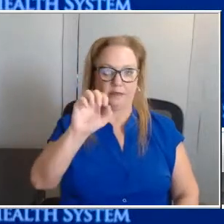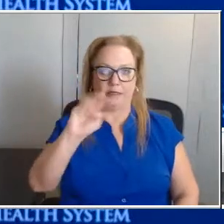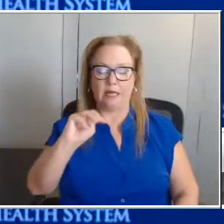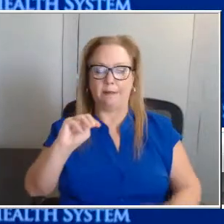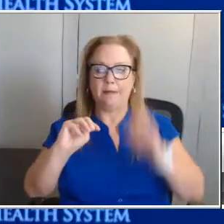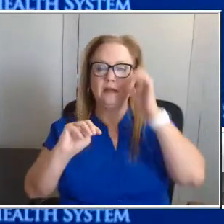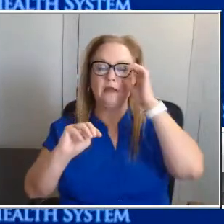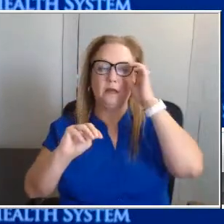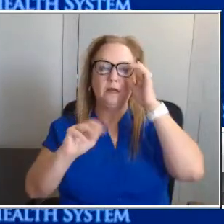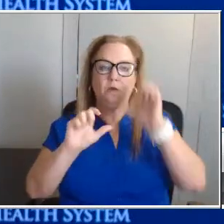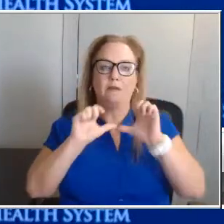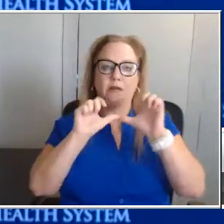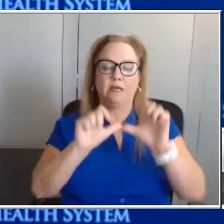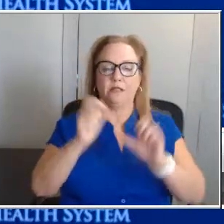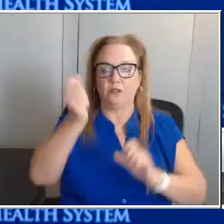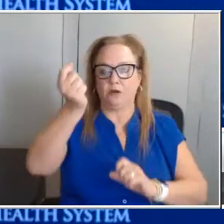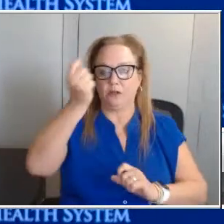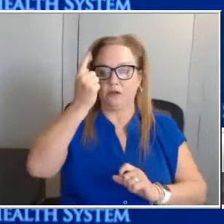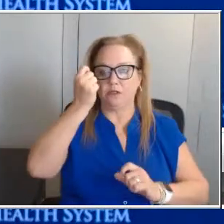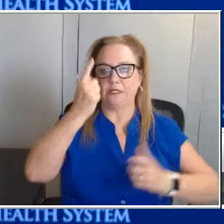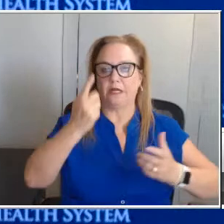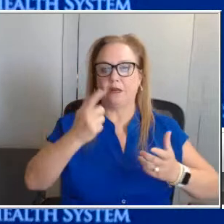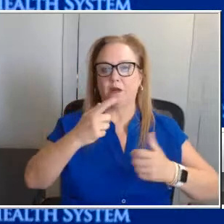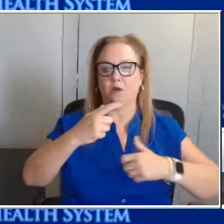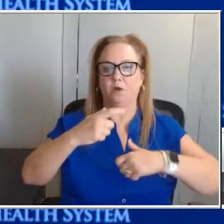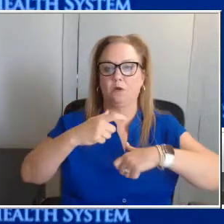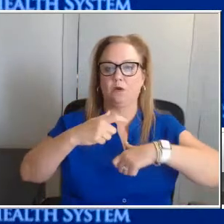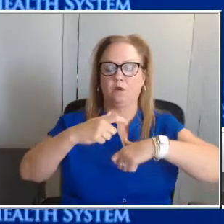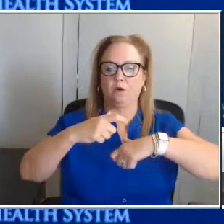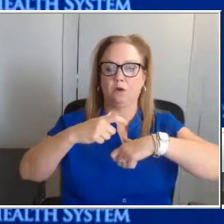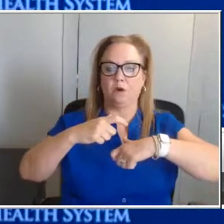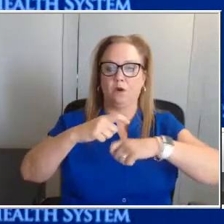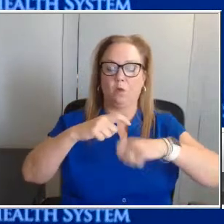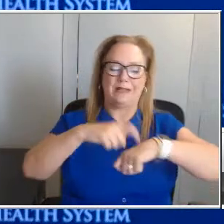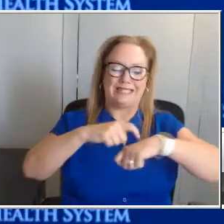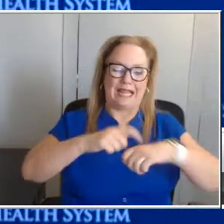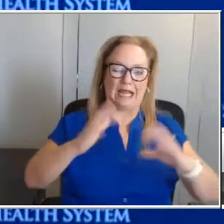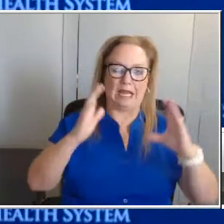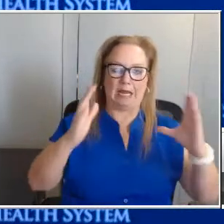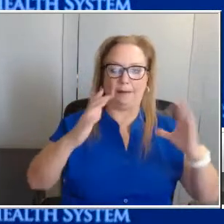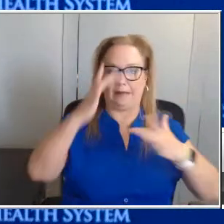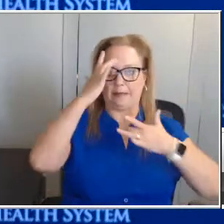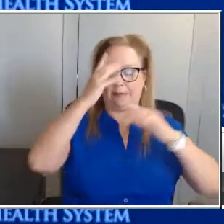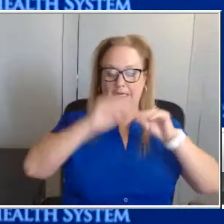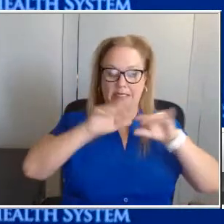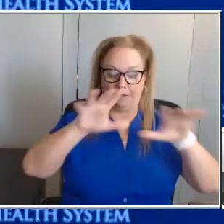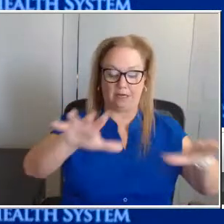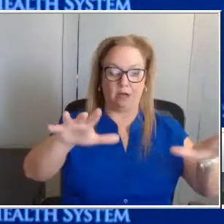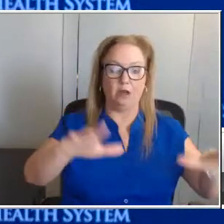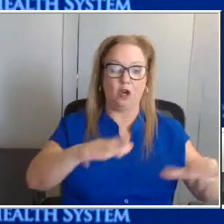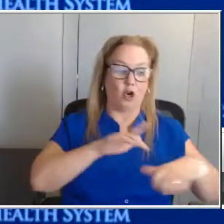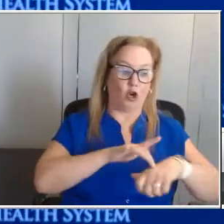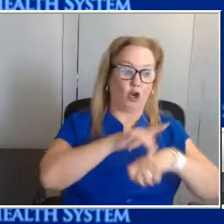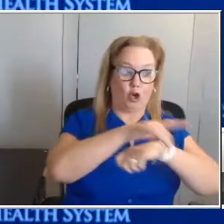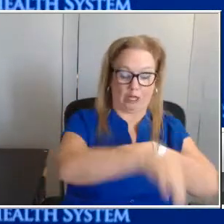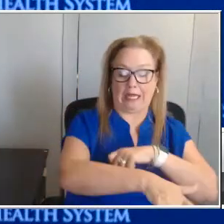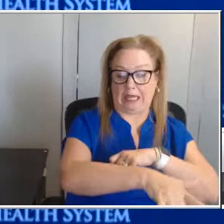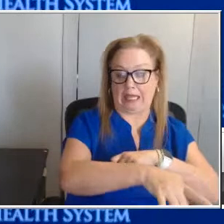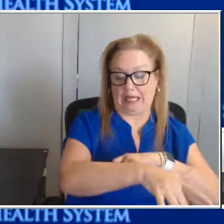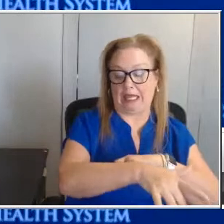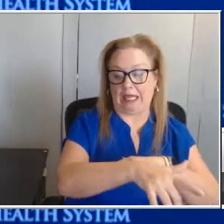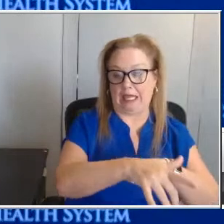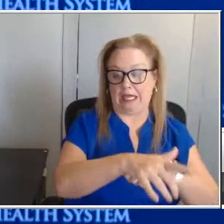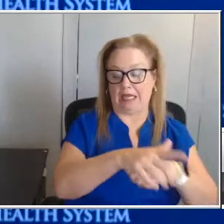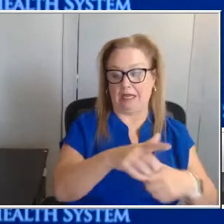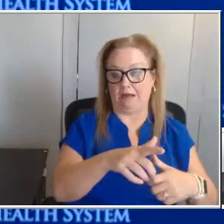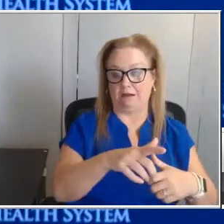to continue to understand what time, what period in the pandemic are we talking about. So very early on, we believe that